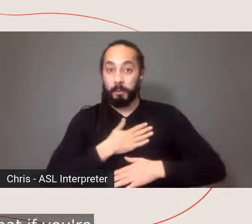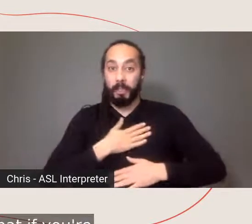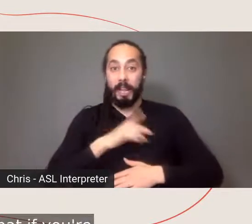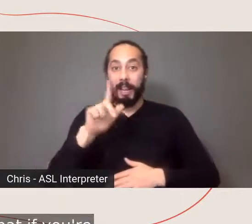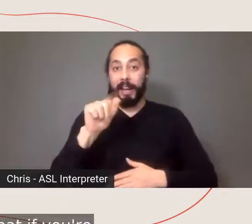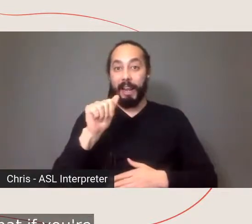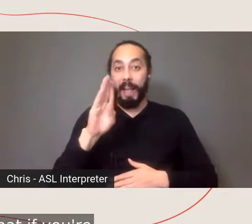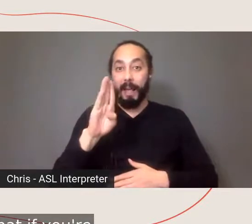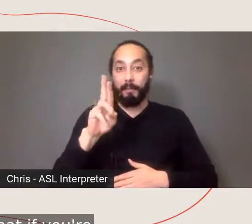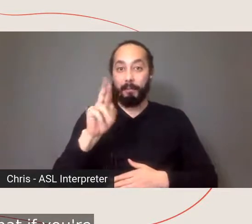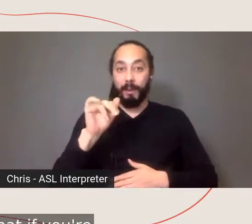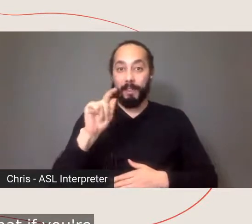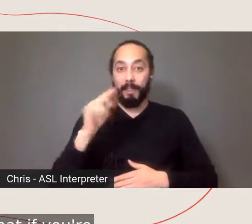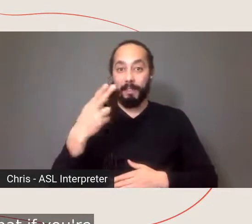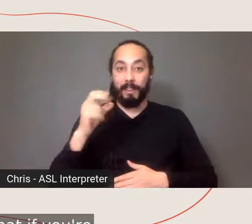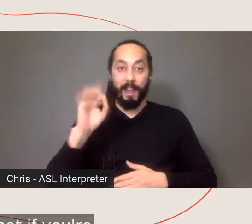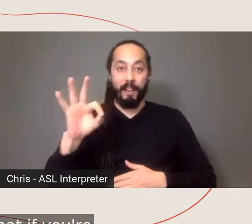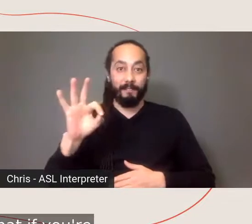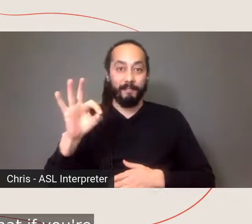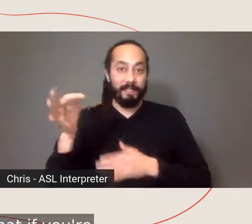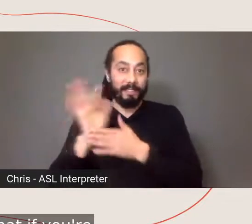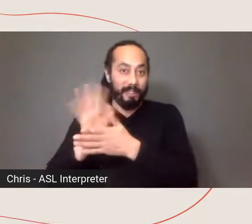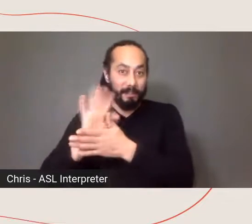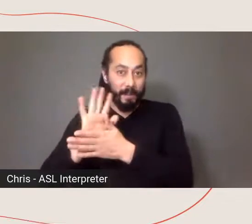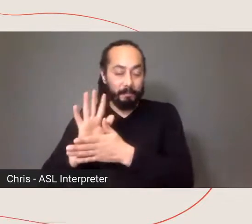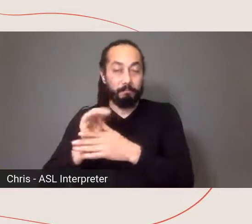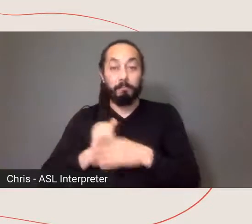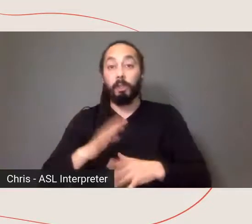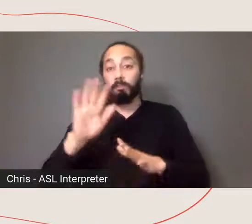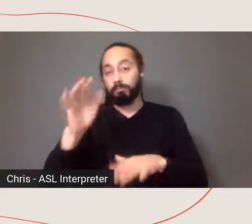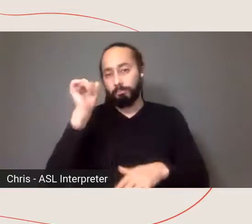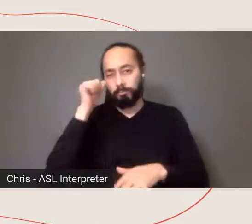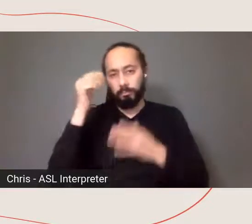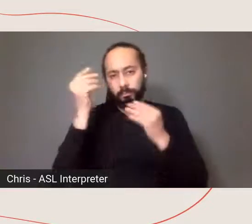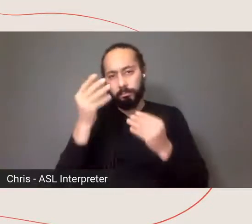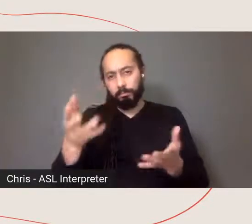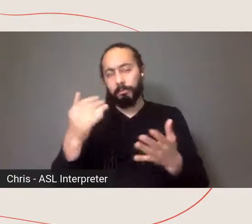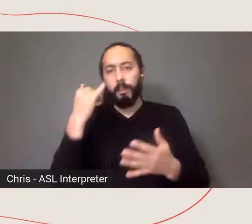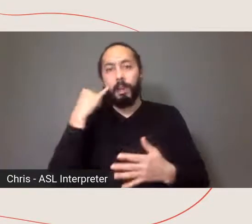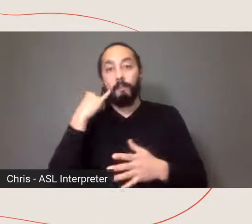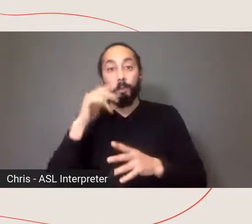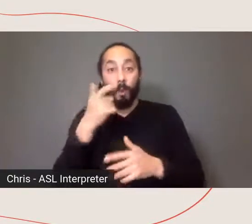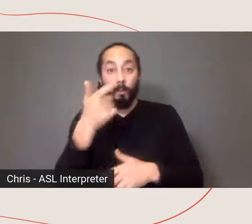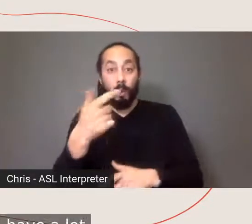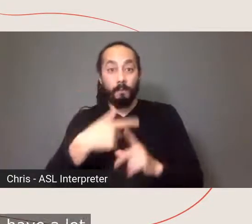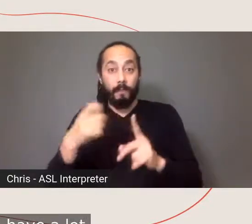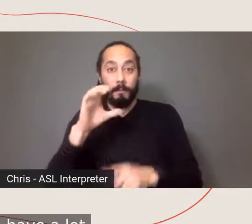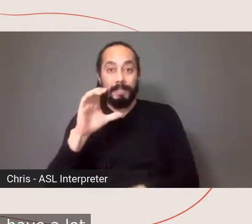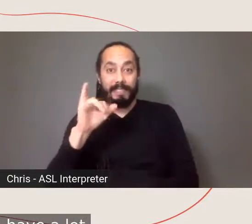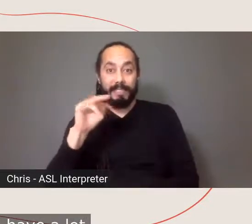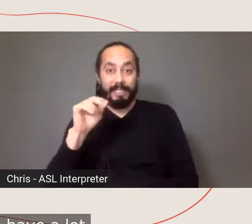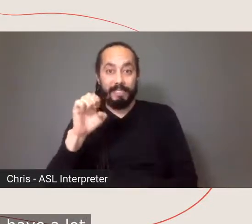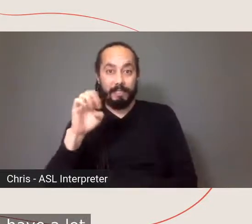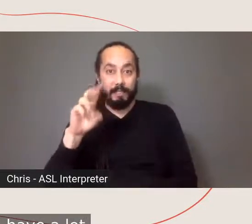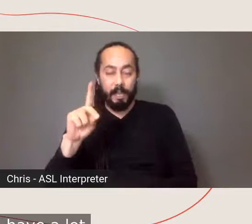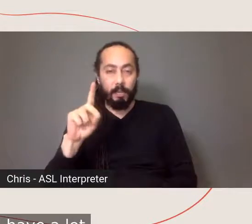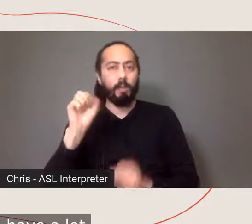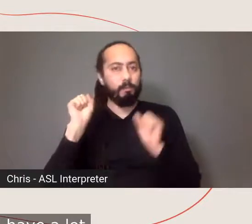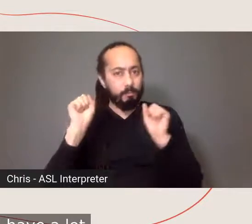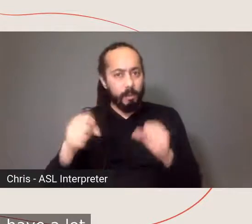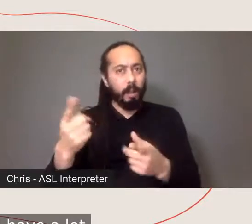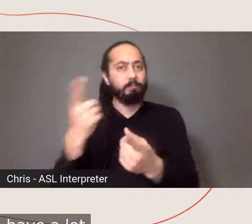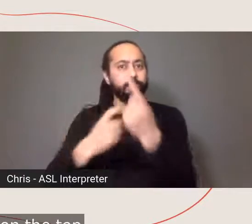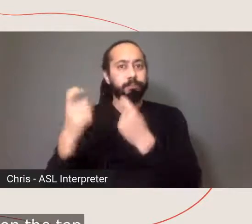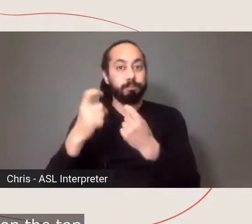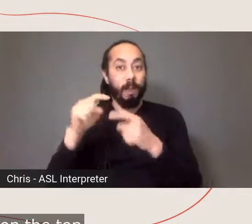Just a reminder that if you're watching live on CineSend and you want to ask our guests a question, and I think you'll have a lot of questions